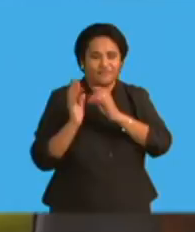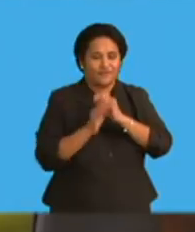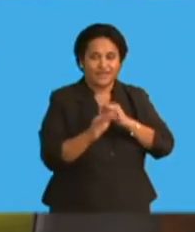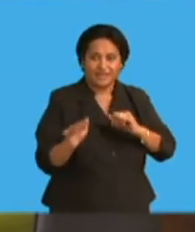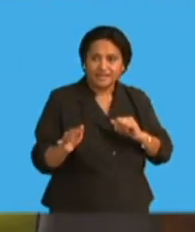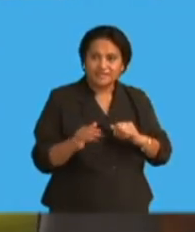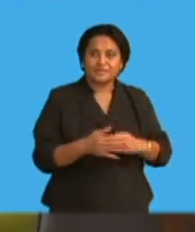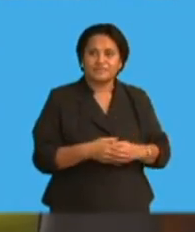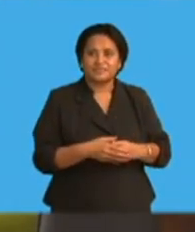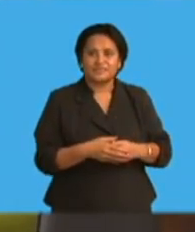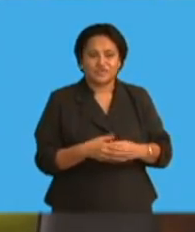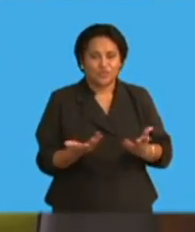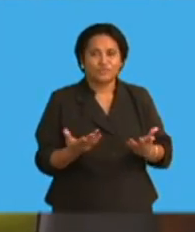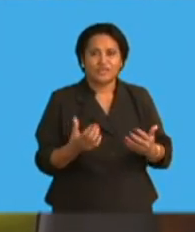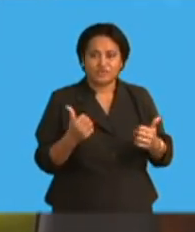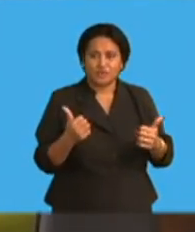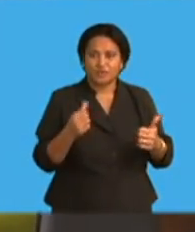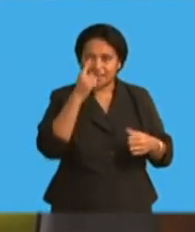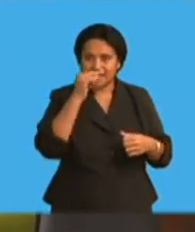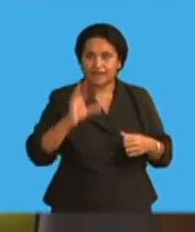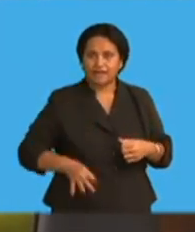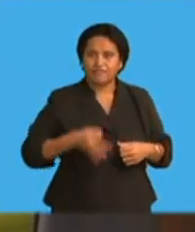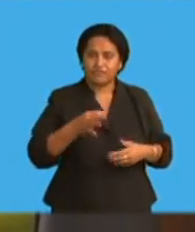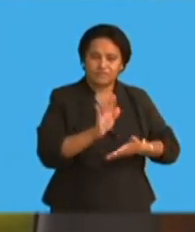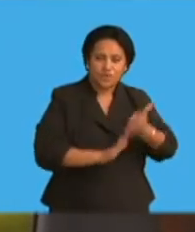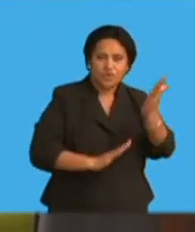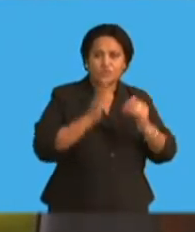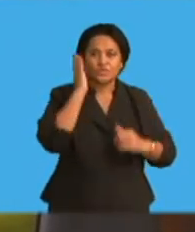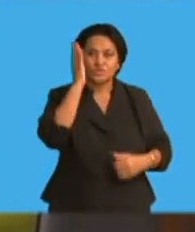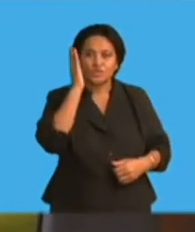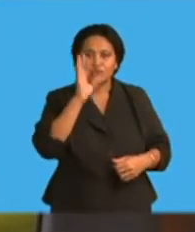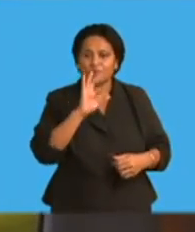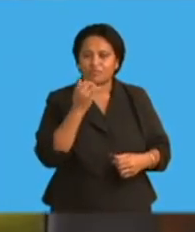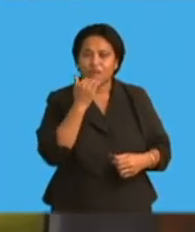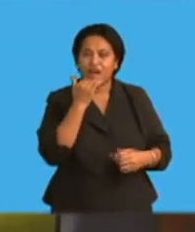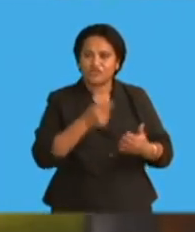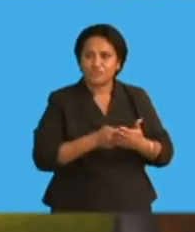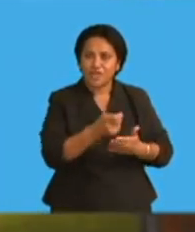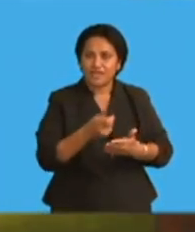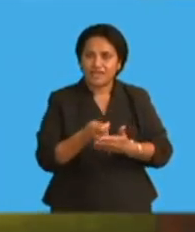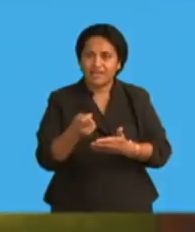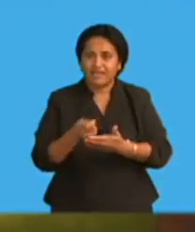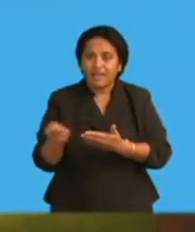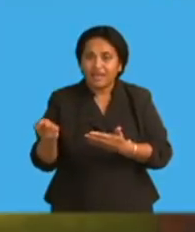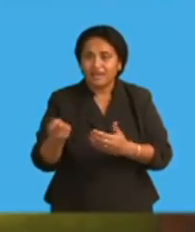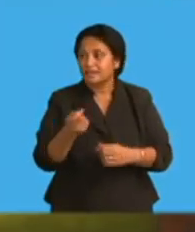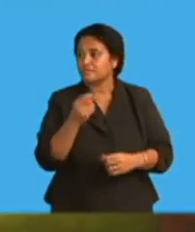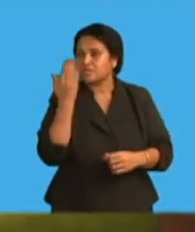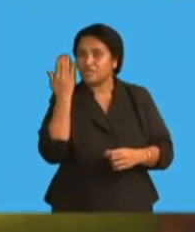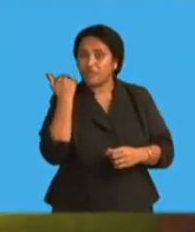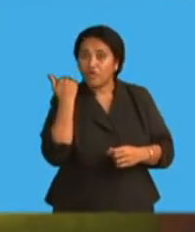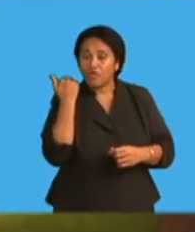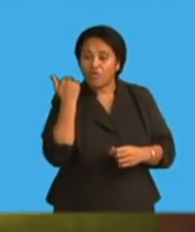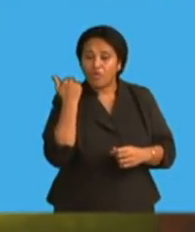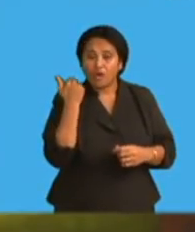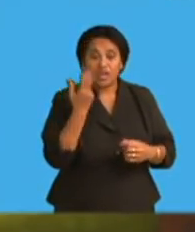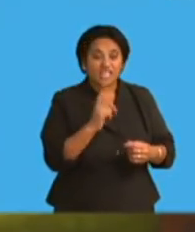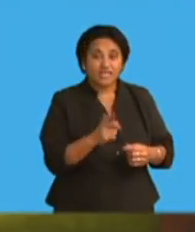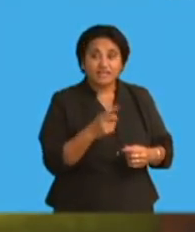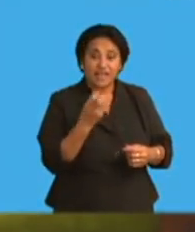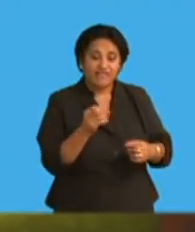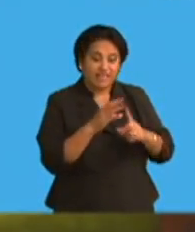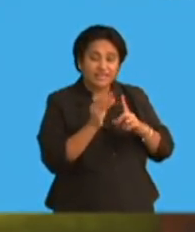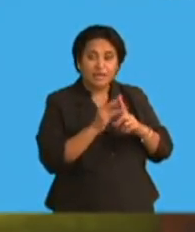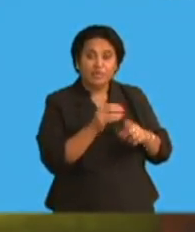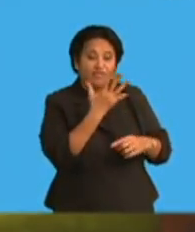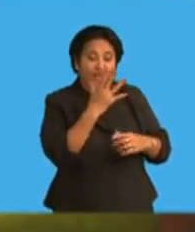Fiji stopped the women or the girls from going to school because they had to make a choice. 5 brothers, 2 sisters, they